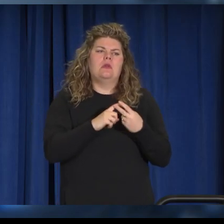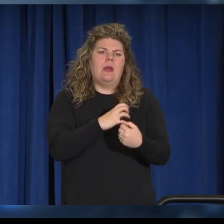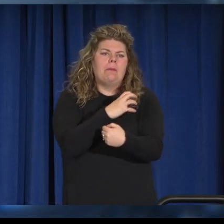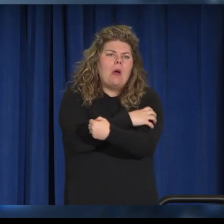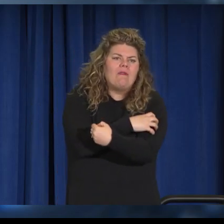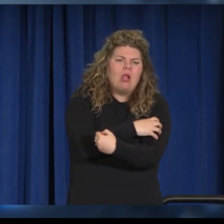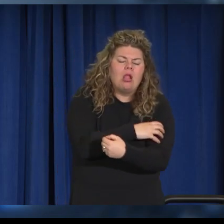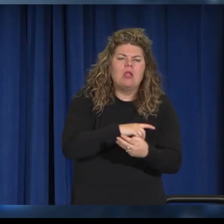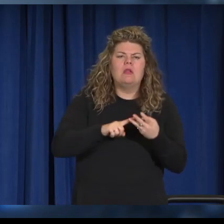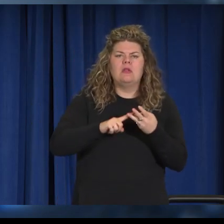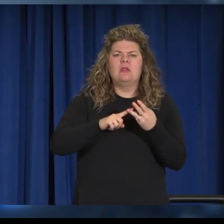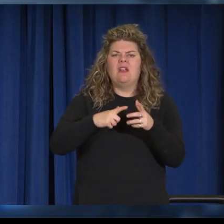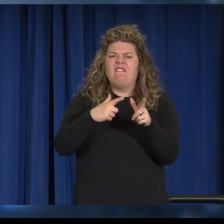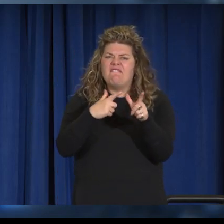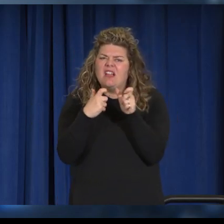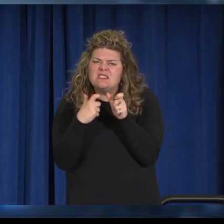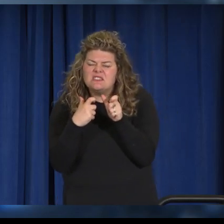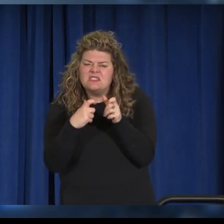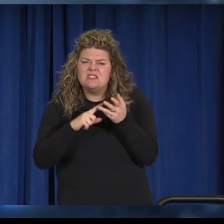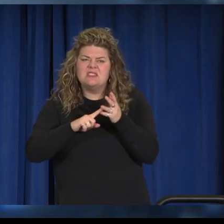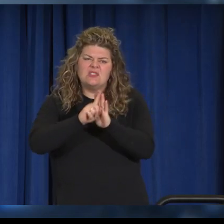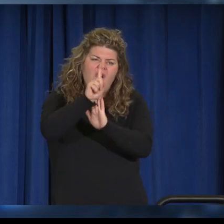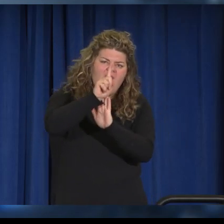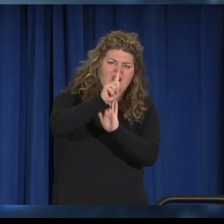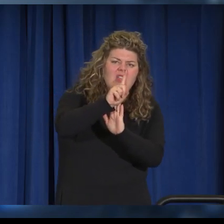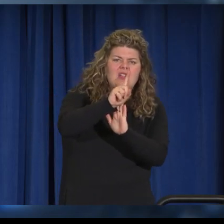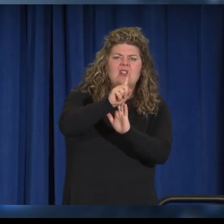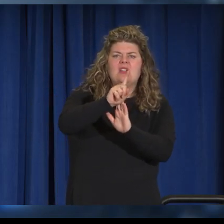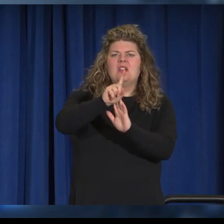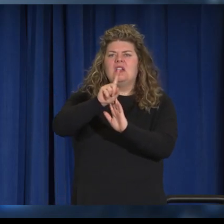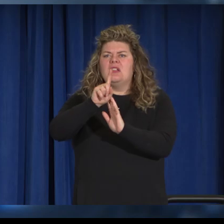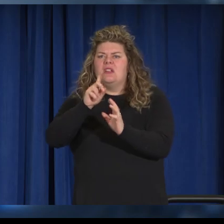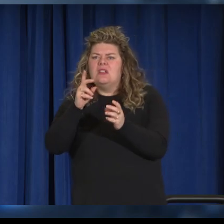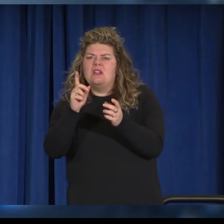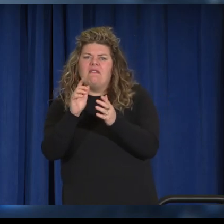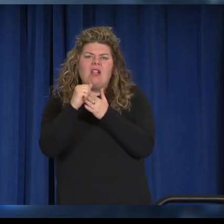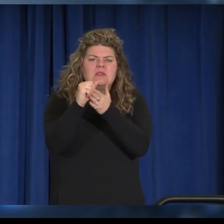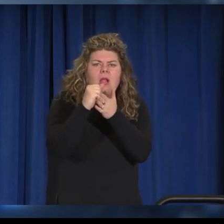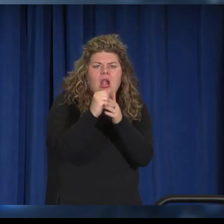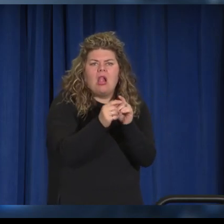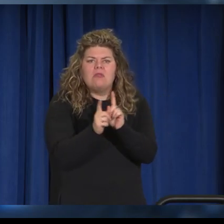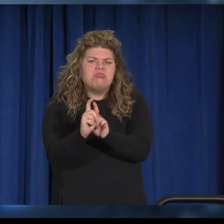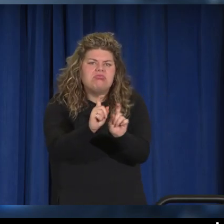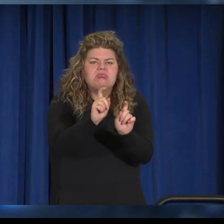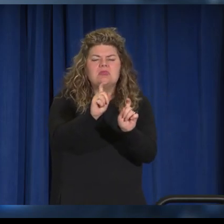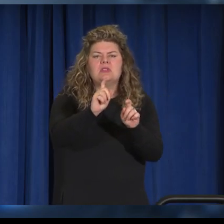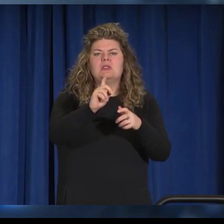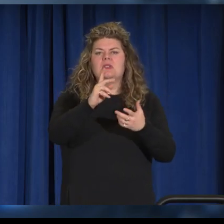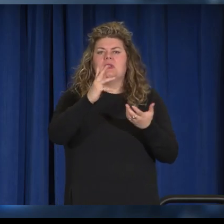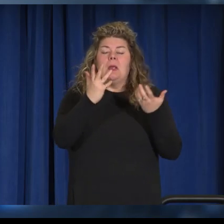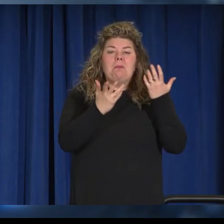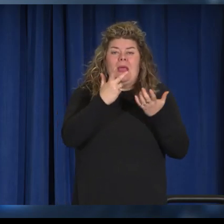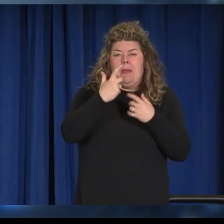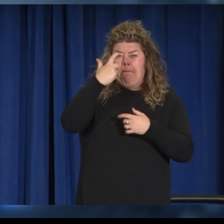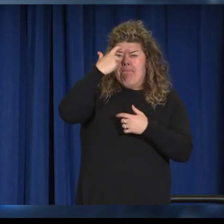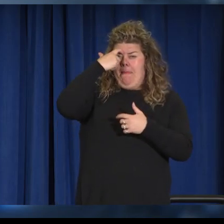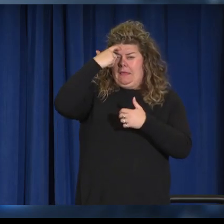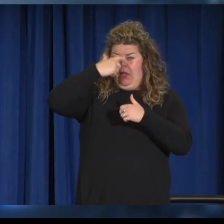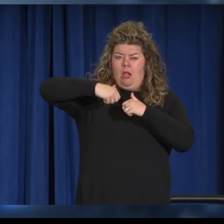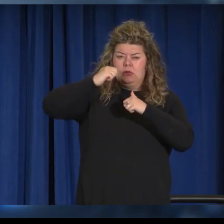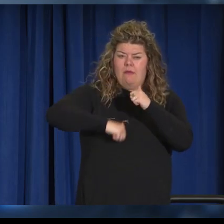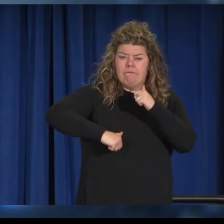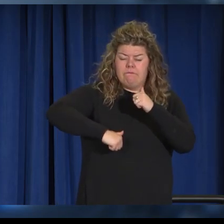powerful, fast, tall, quick, agile. Perhaps things come to mind like mental toughness